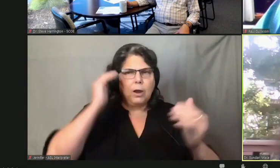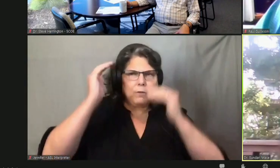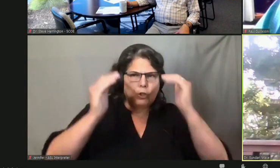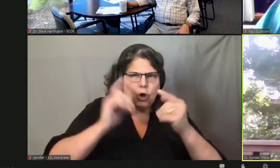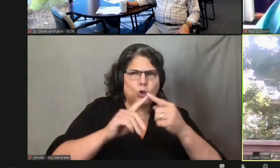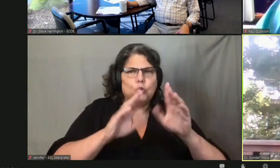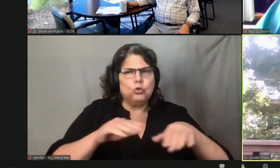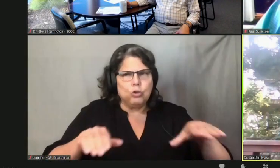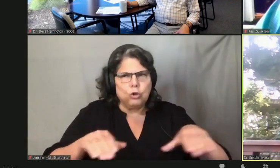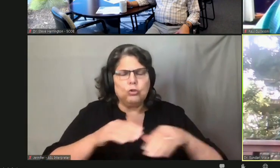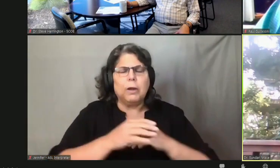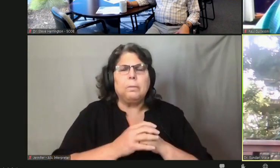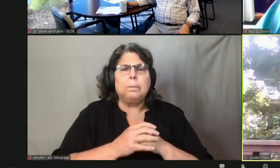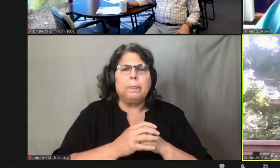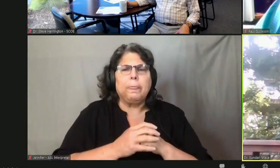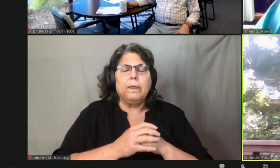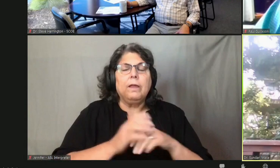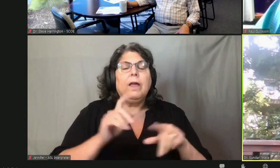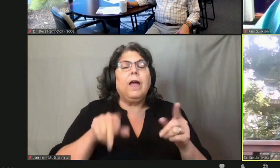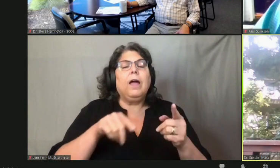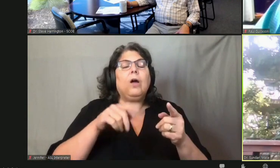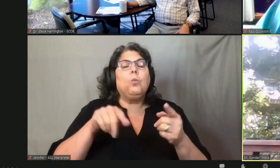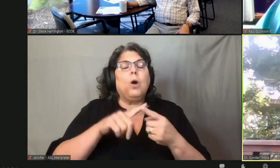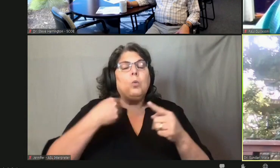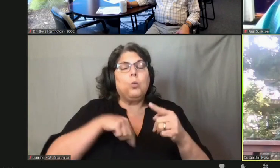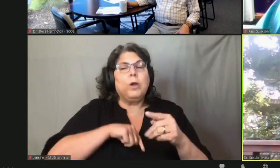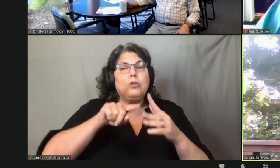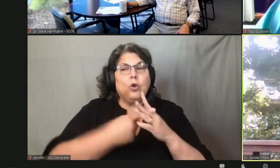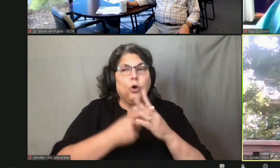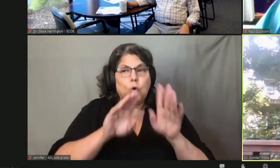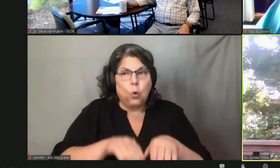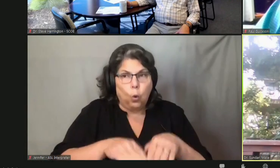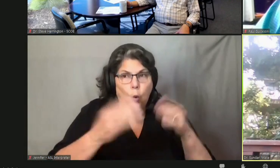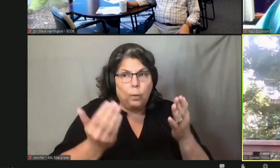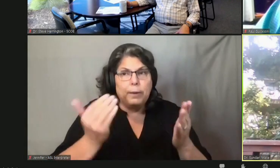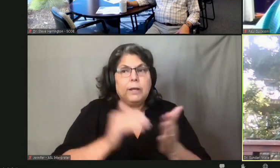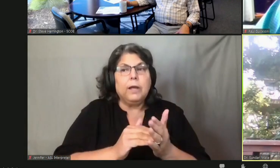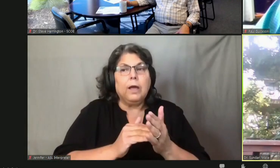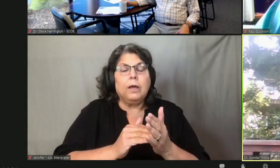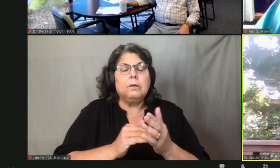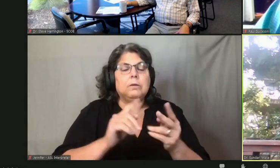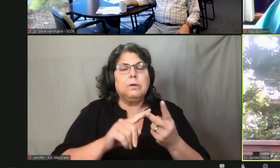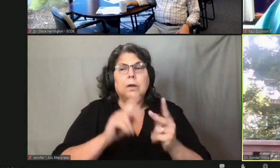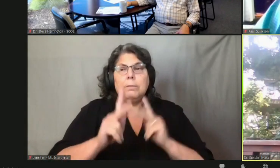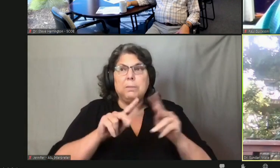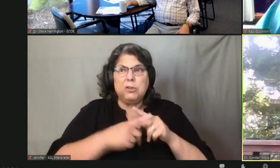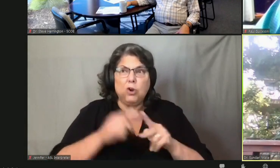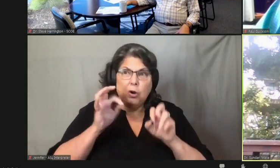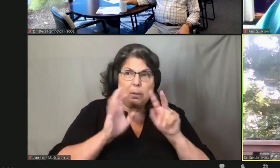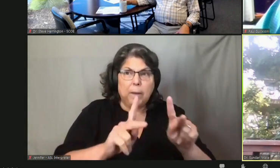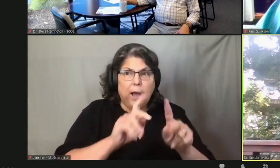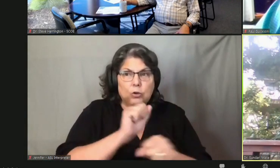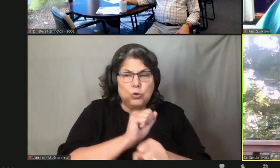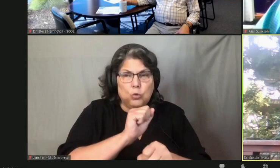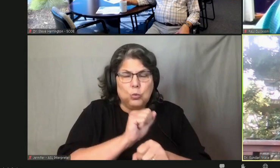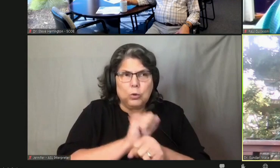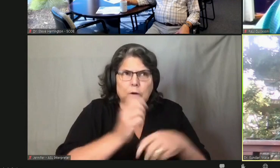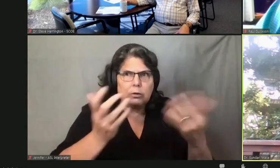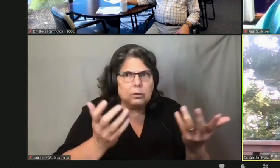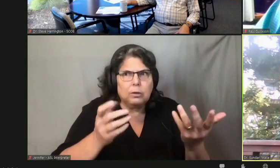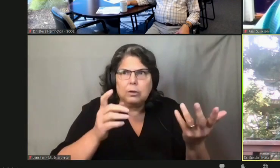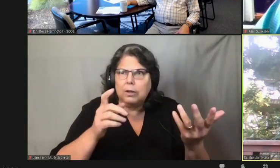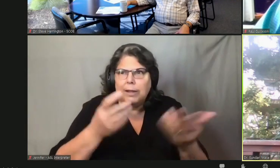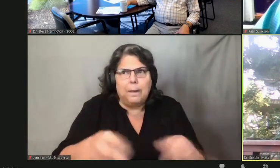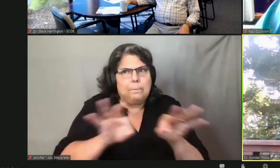because as we reopen there and people go back to work, that it's very important that we also provide for